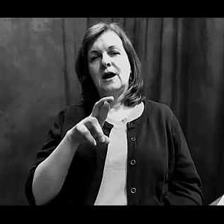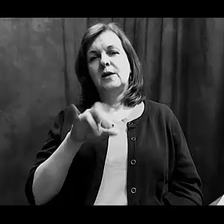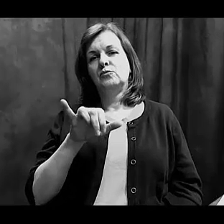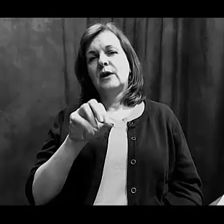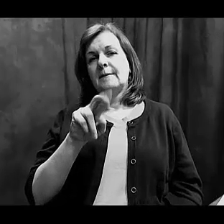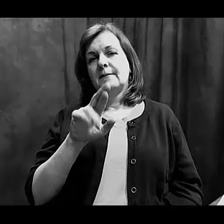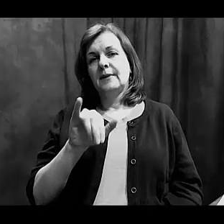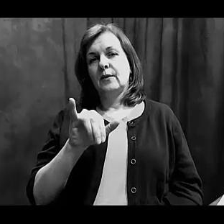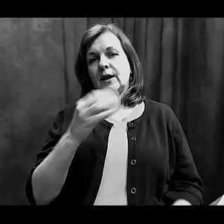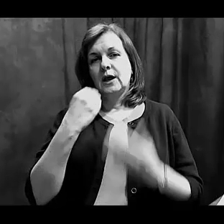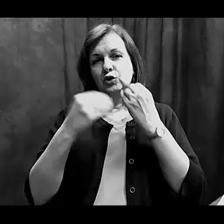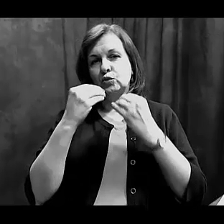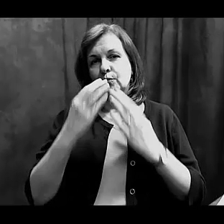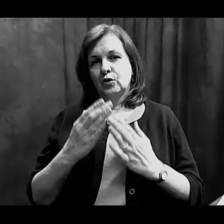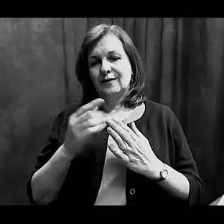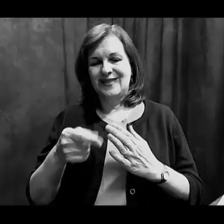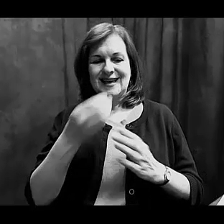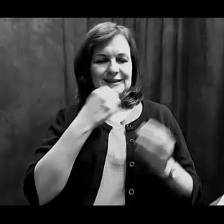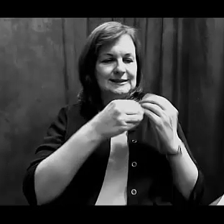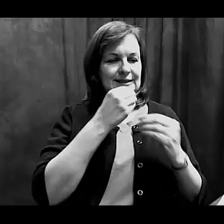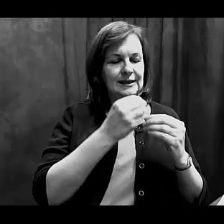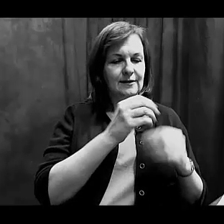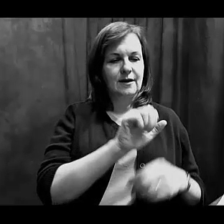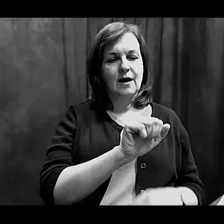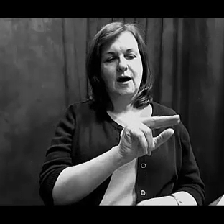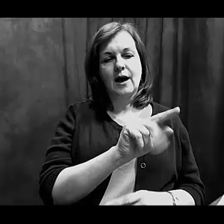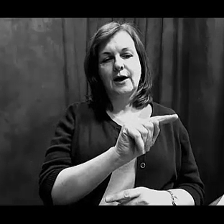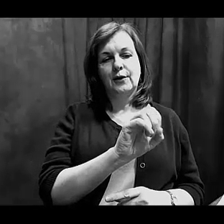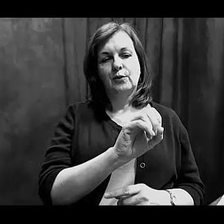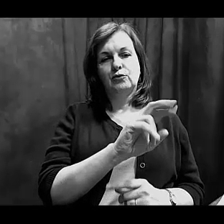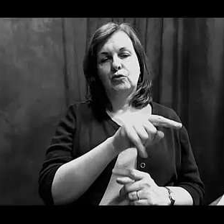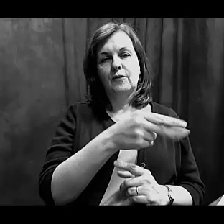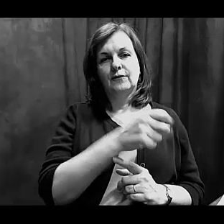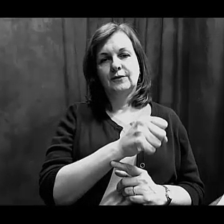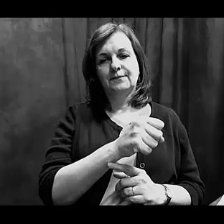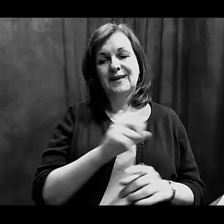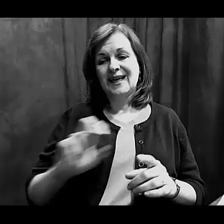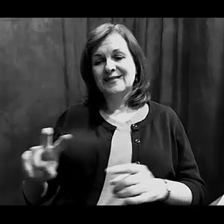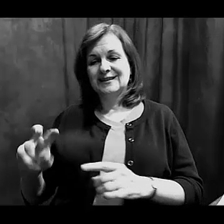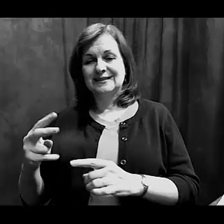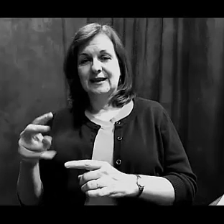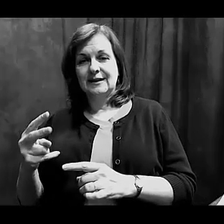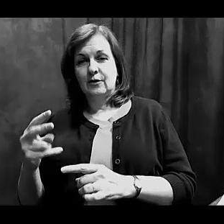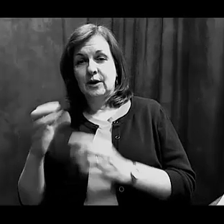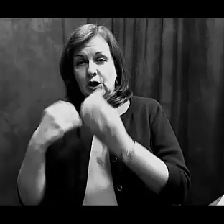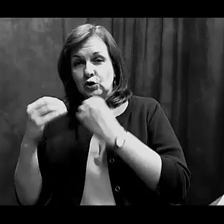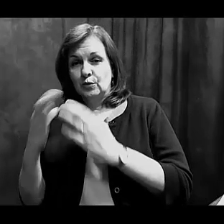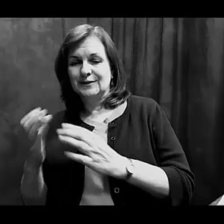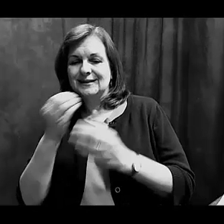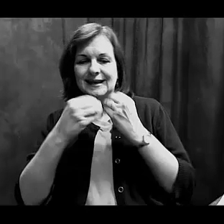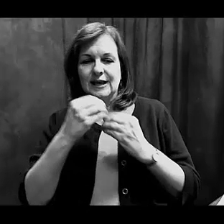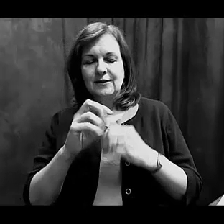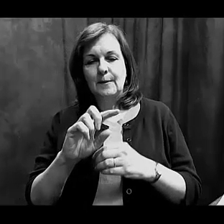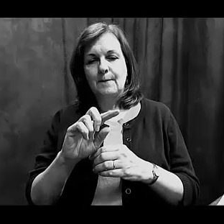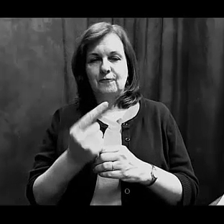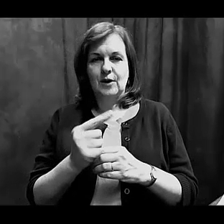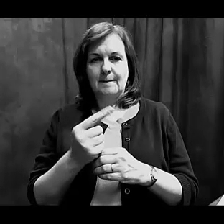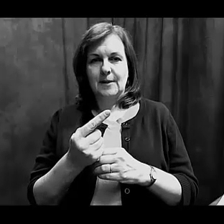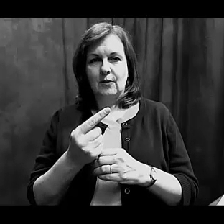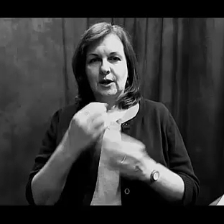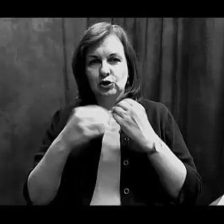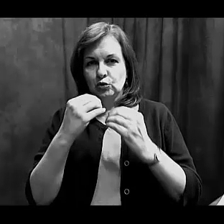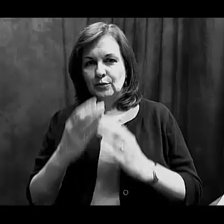snail here, the primary consumers are going to eat the autotrophs. The secondary consumers are going to eat the